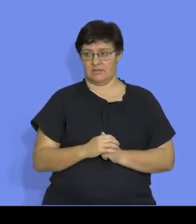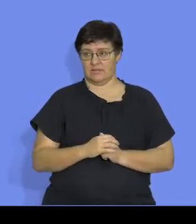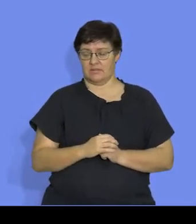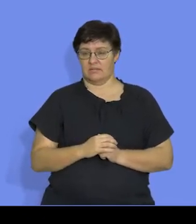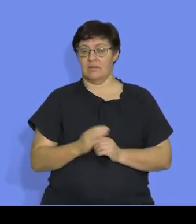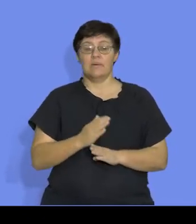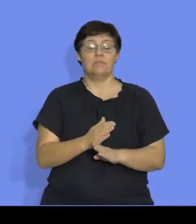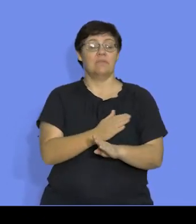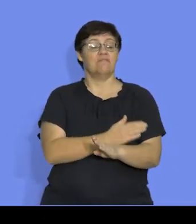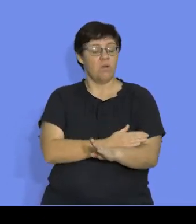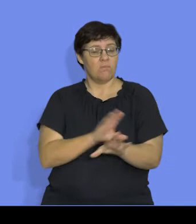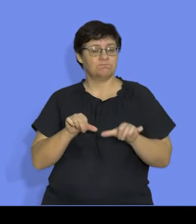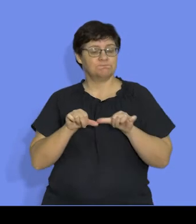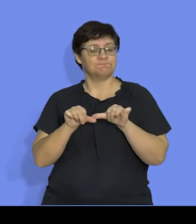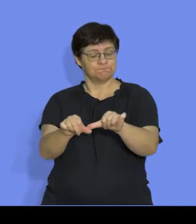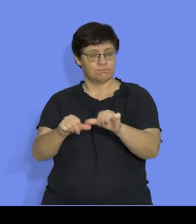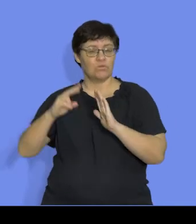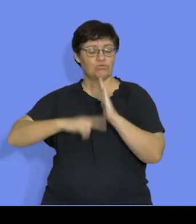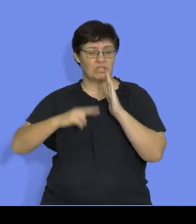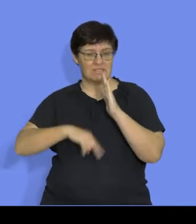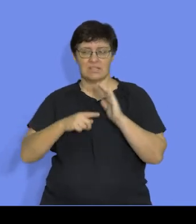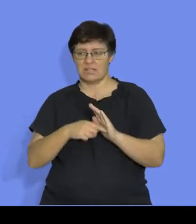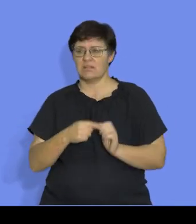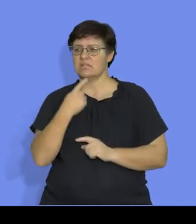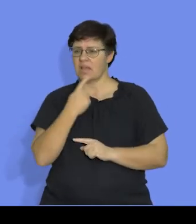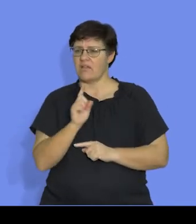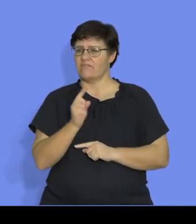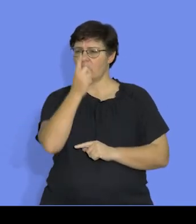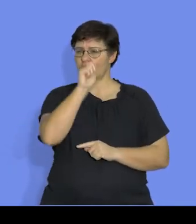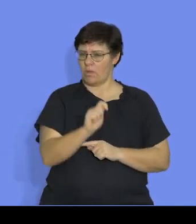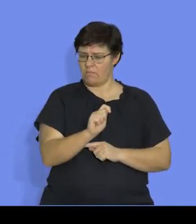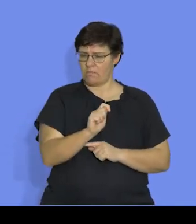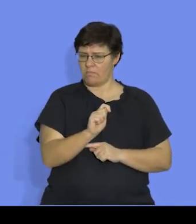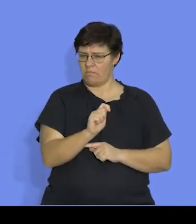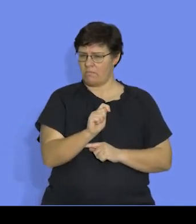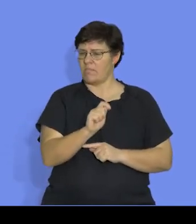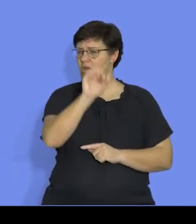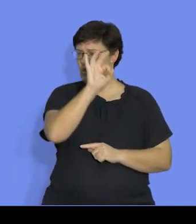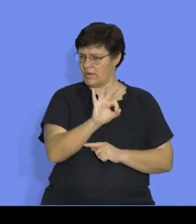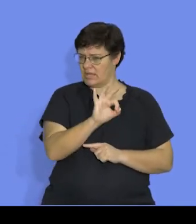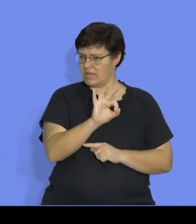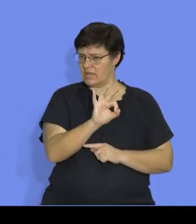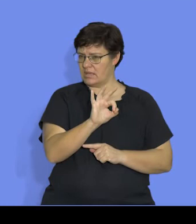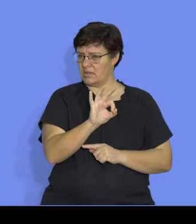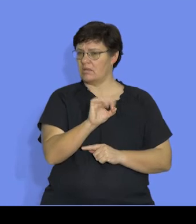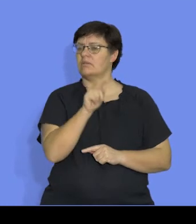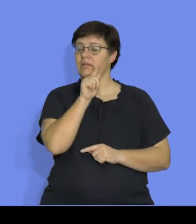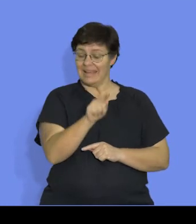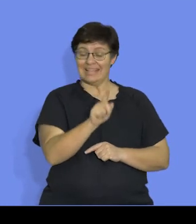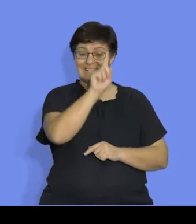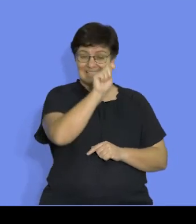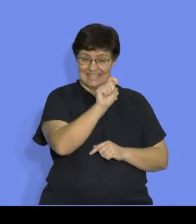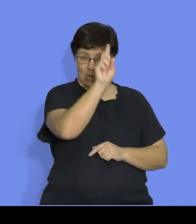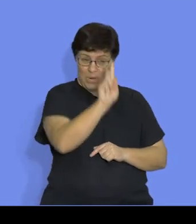Before I even continue reading this example, if I tell you that the first term of a geometric sequence is 3, we know that that means